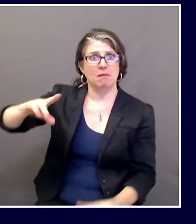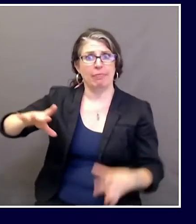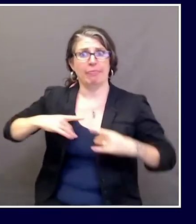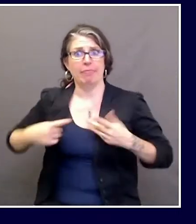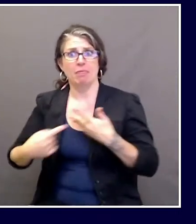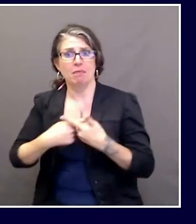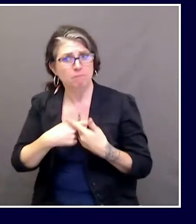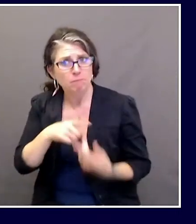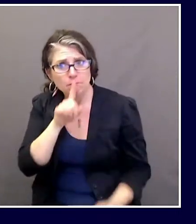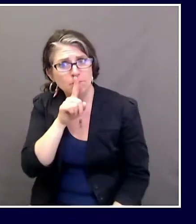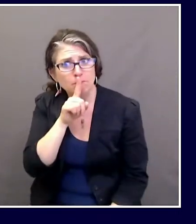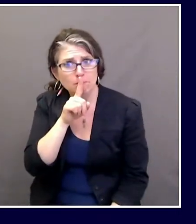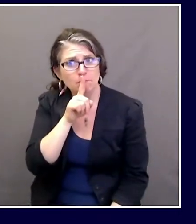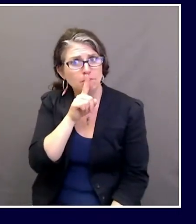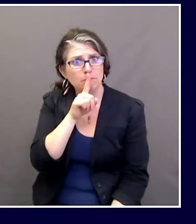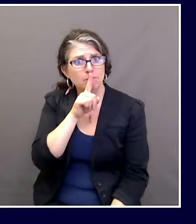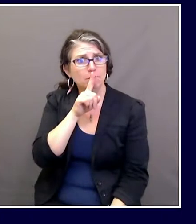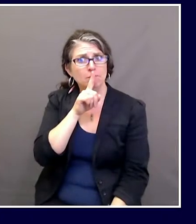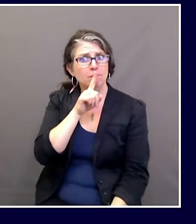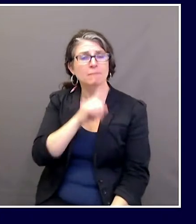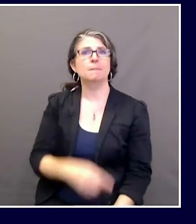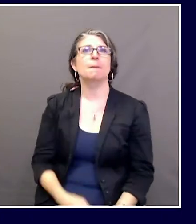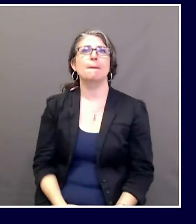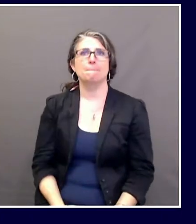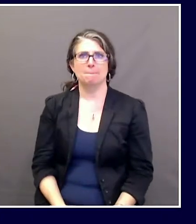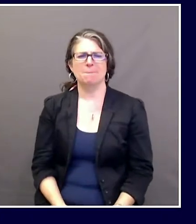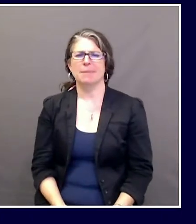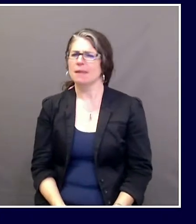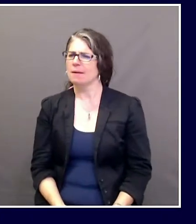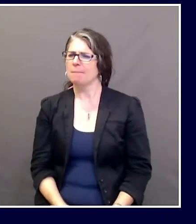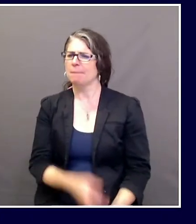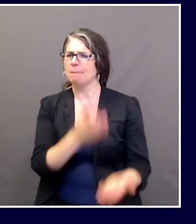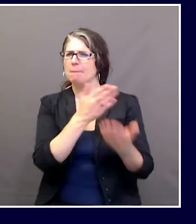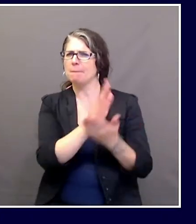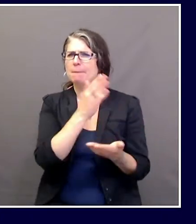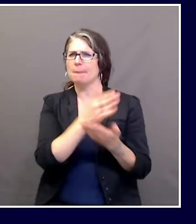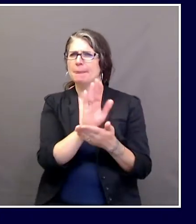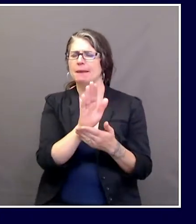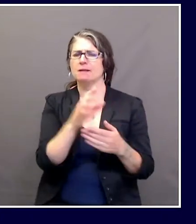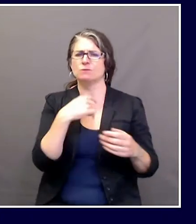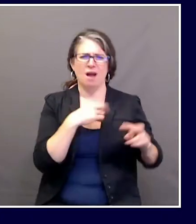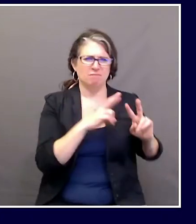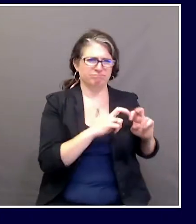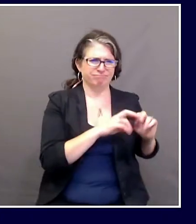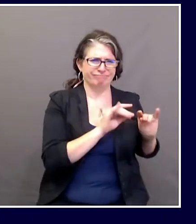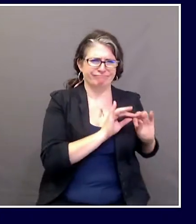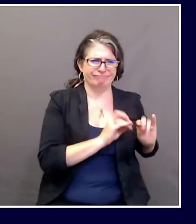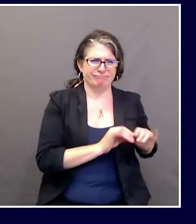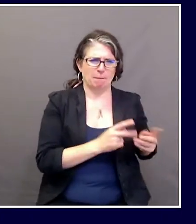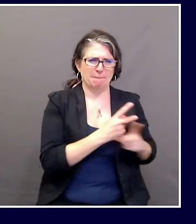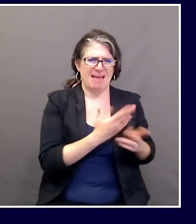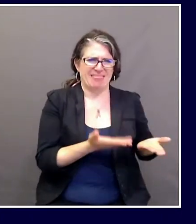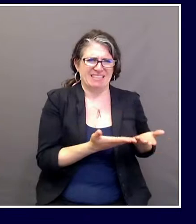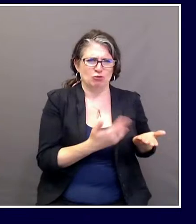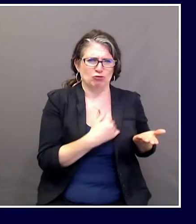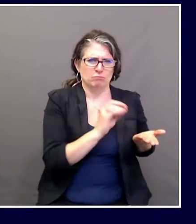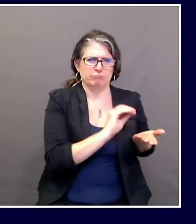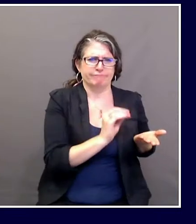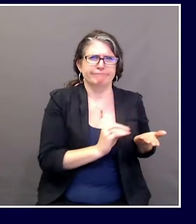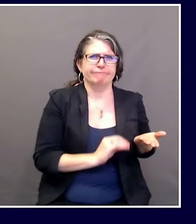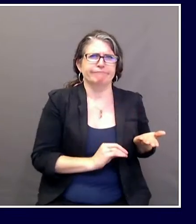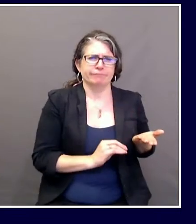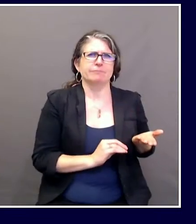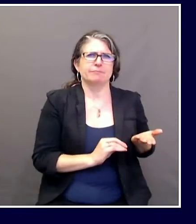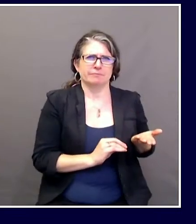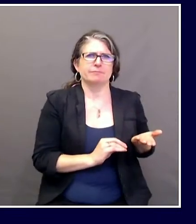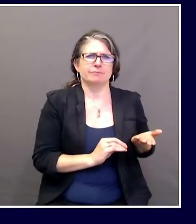did a little math here, and it seems to us about maybe 1,000, a little more, got their first dose of vaccine yesterday,